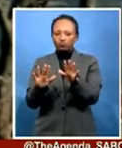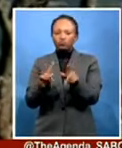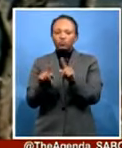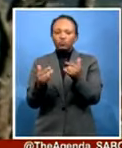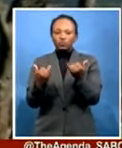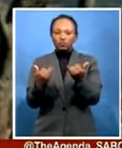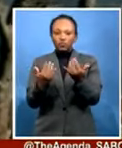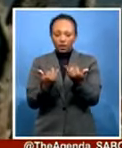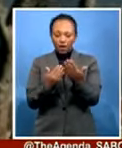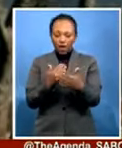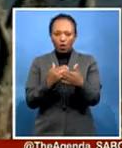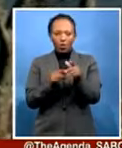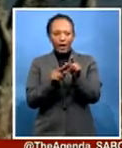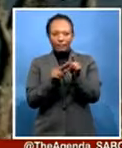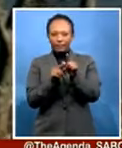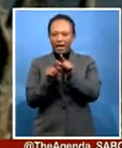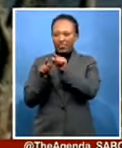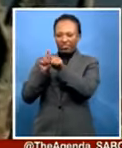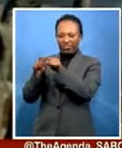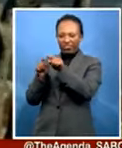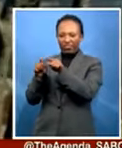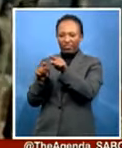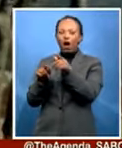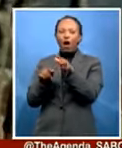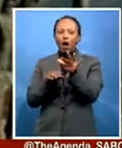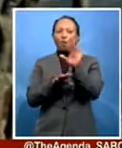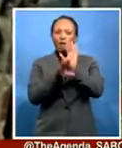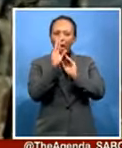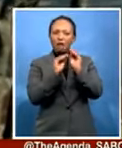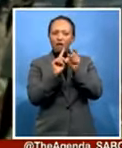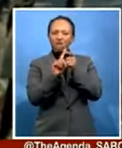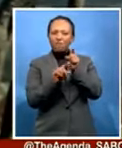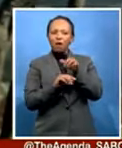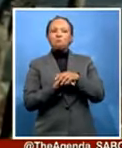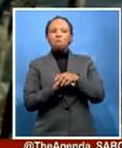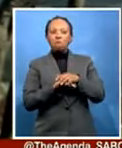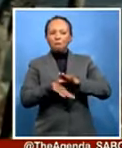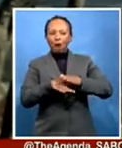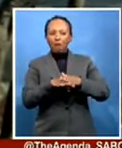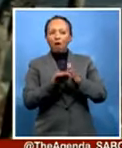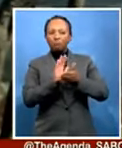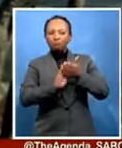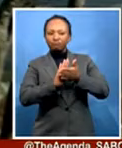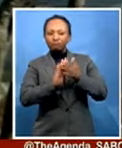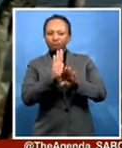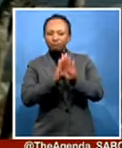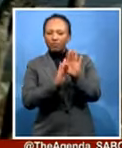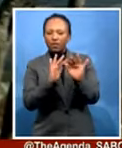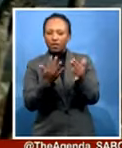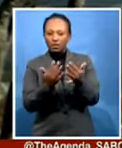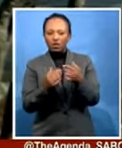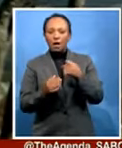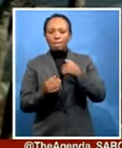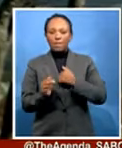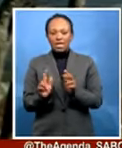our lessons from that, and we thought, how do we make this move further forward? And with my background in radiation protection and more recently in nuclear